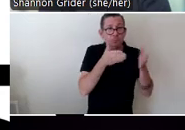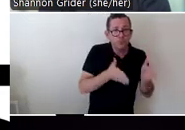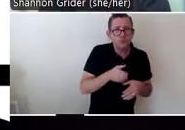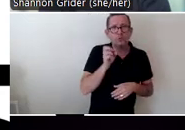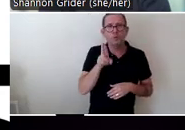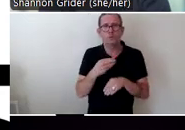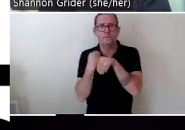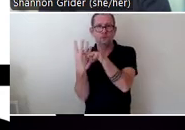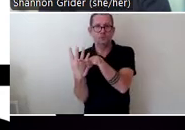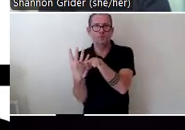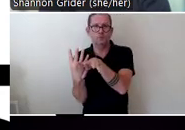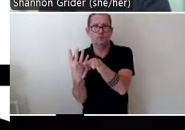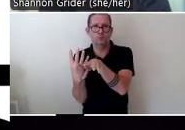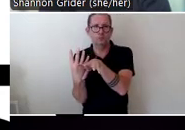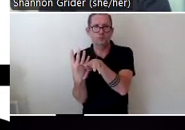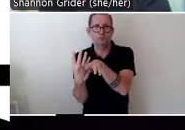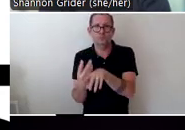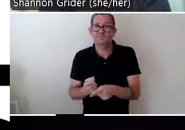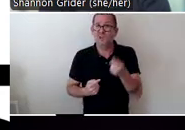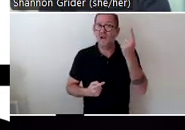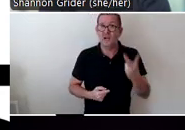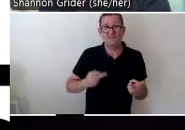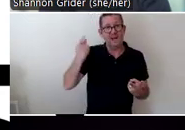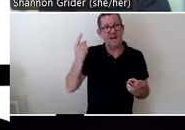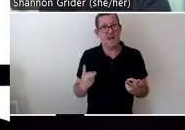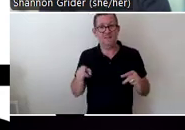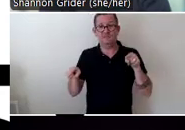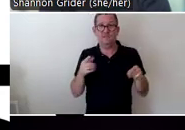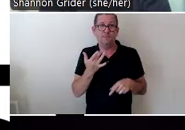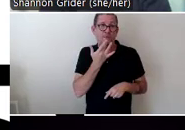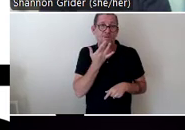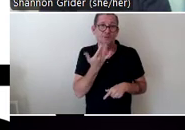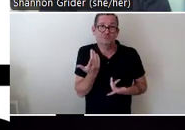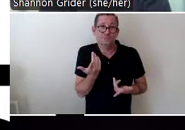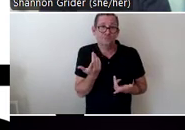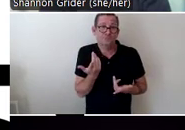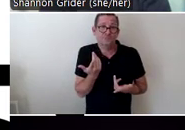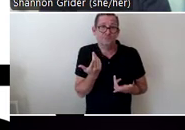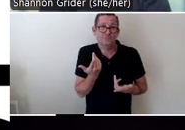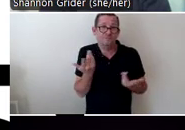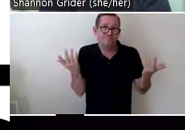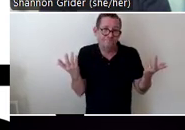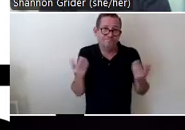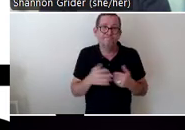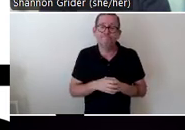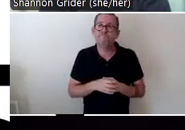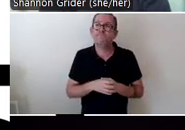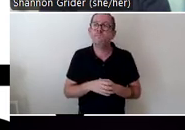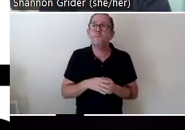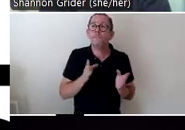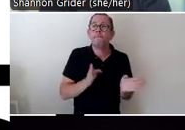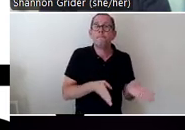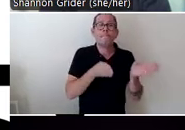important that you ask the person who is receiving the services, the deaf or hard of hearing person, if they would like to receive video